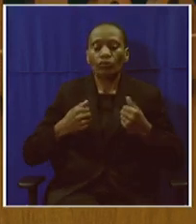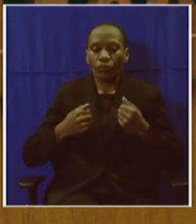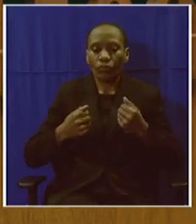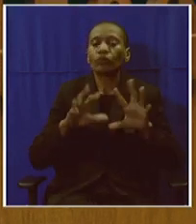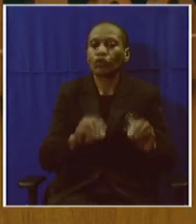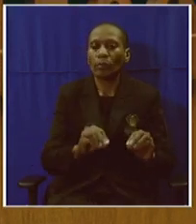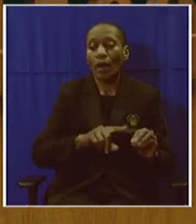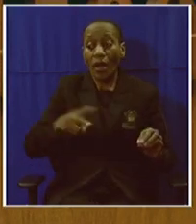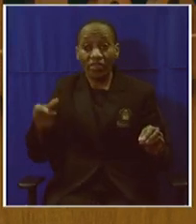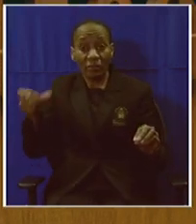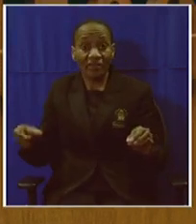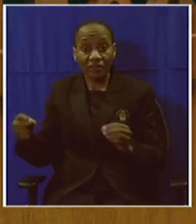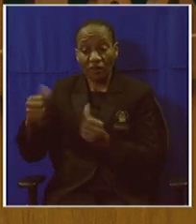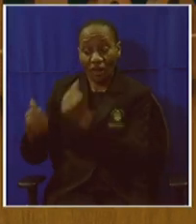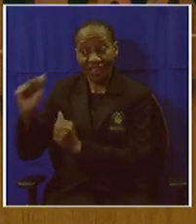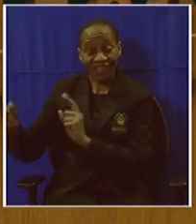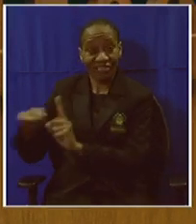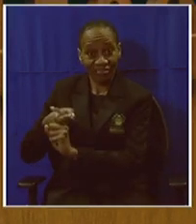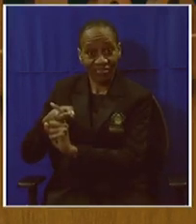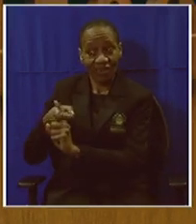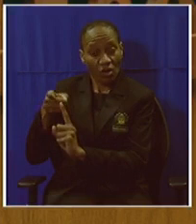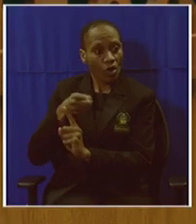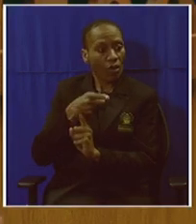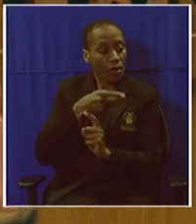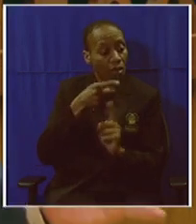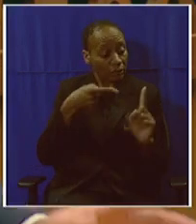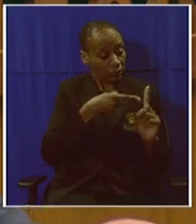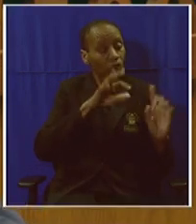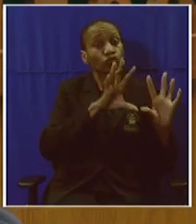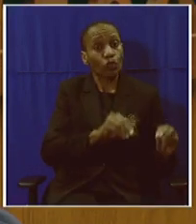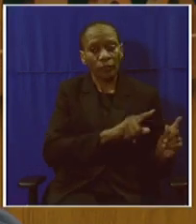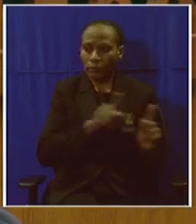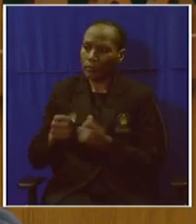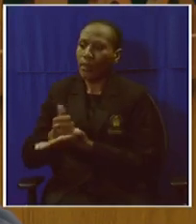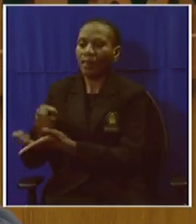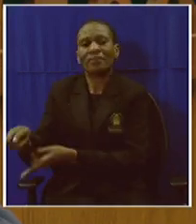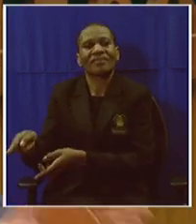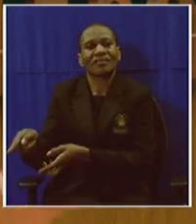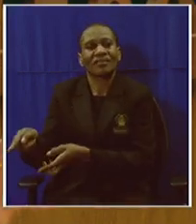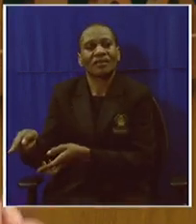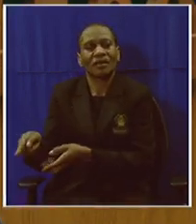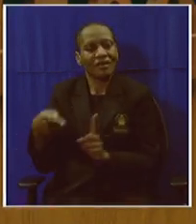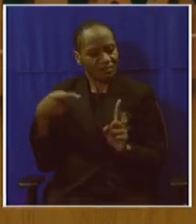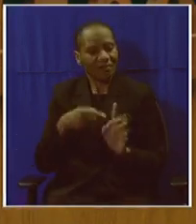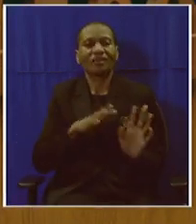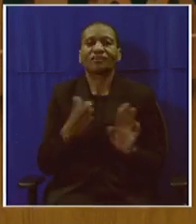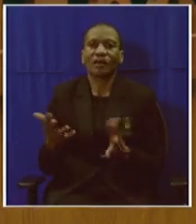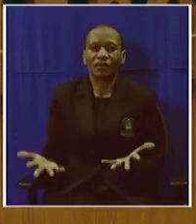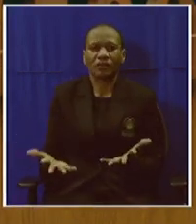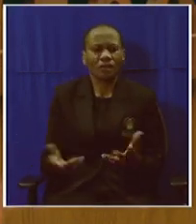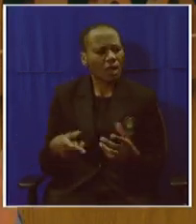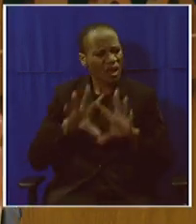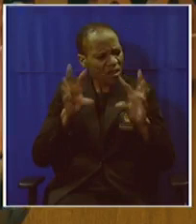scene when a truck crashed into her vehicle. She died helping others. And this accident also